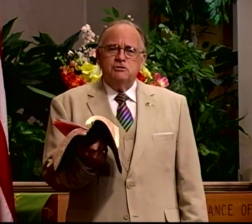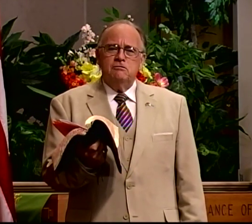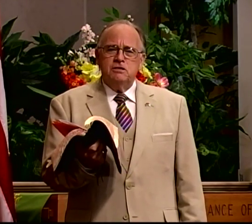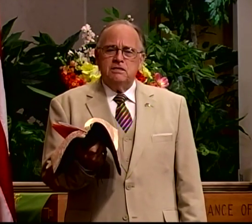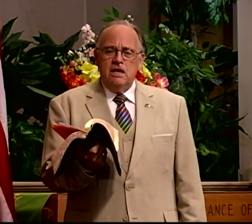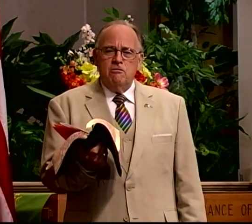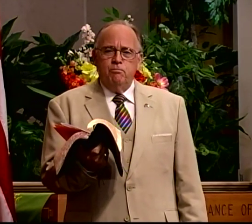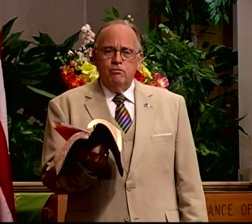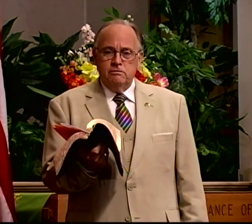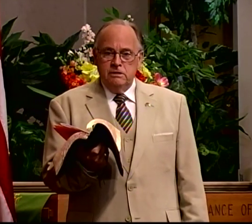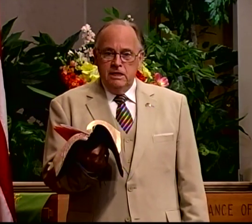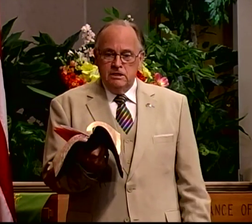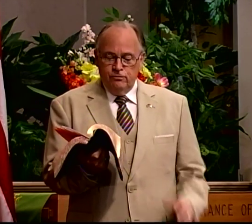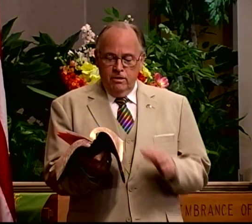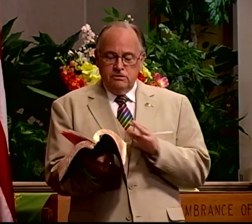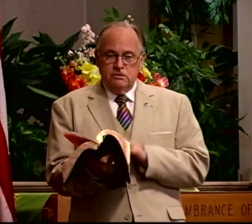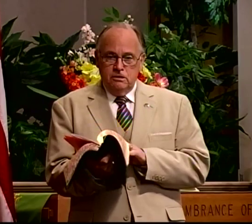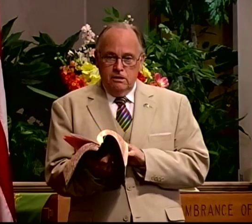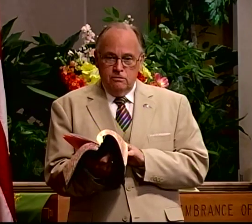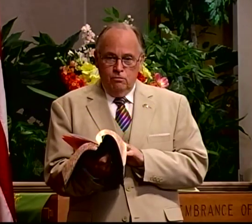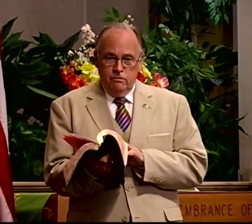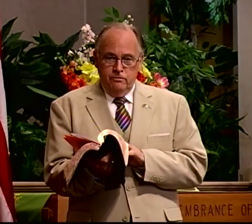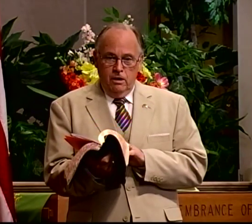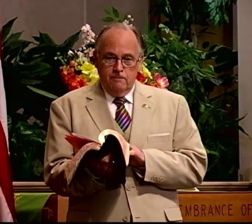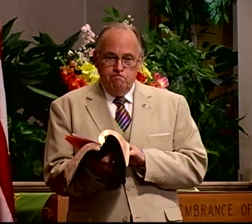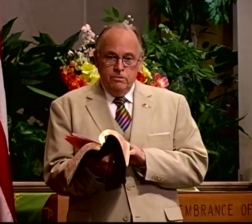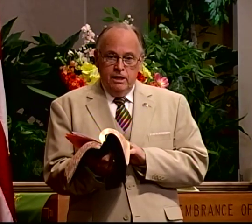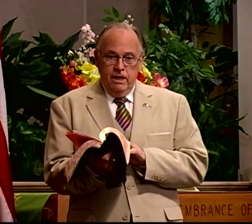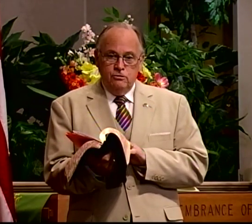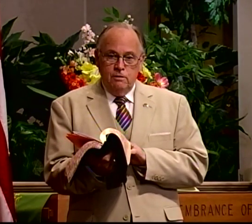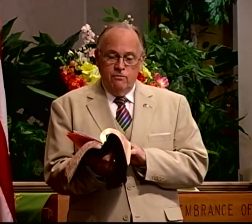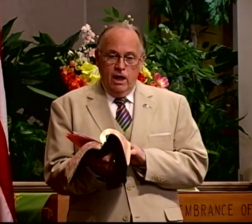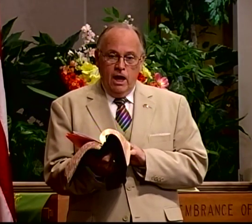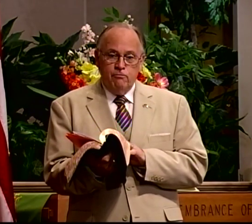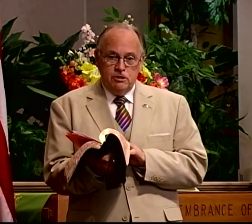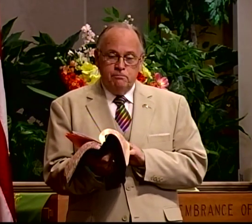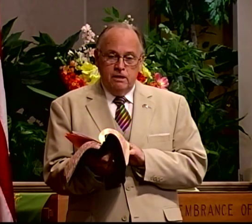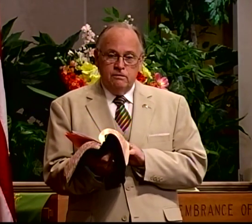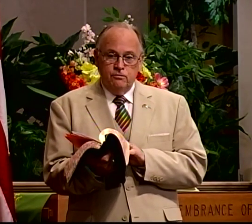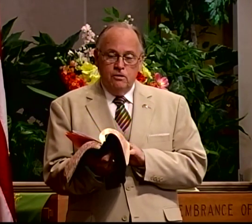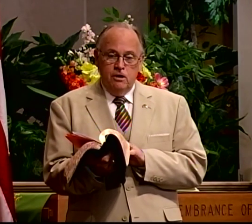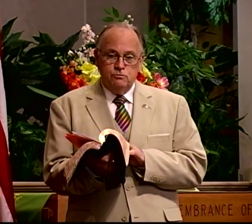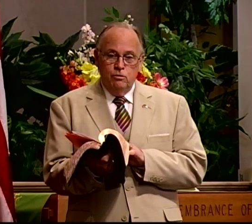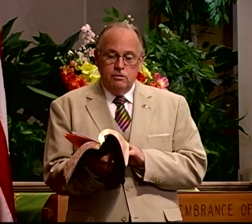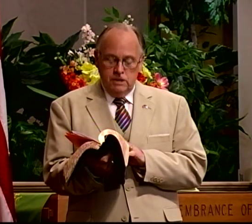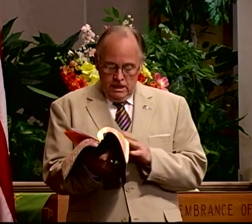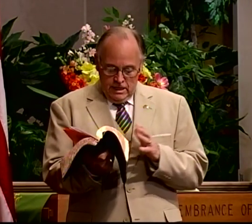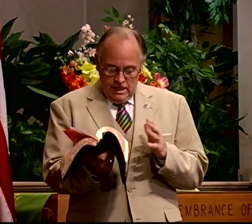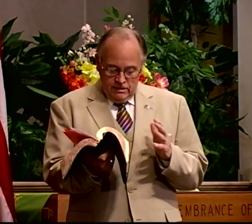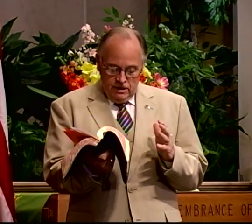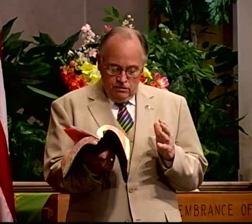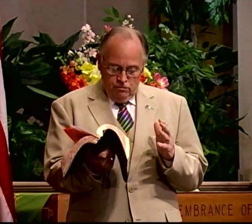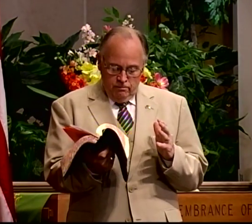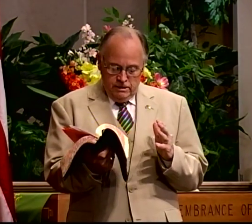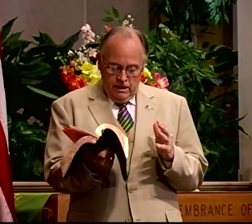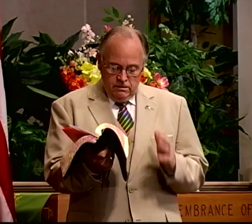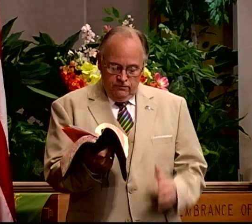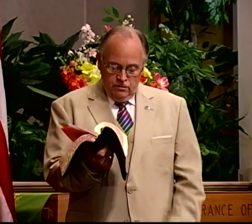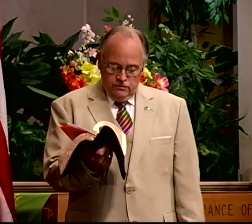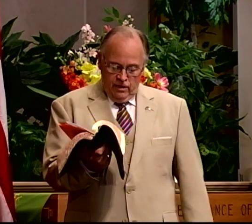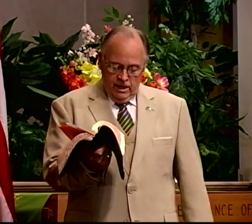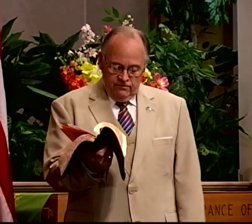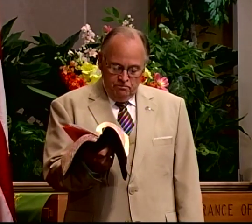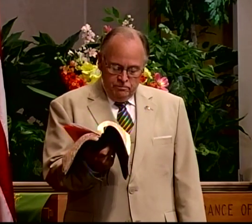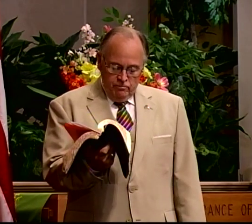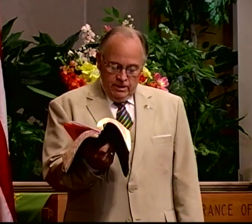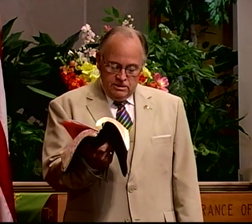And that shows us how important it is for us to study the Word of God and to have a high respect for God's Word. And then you drop down into